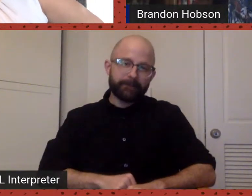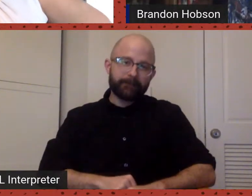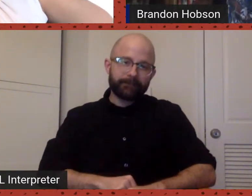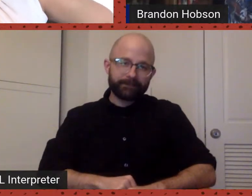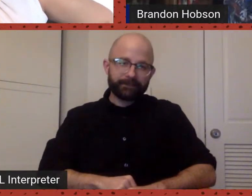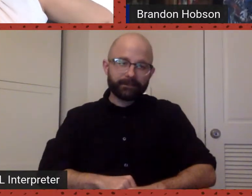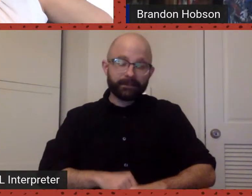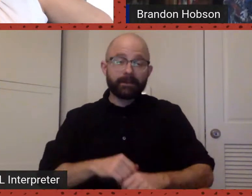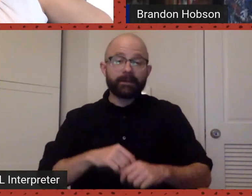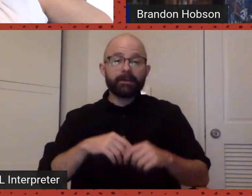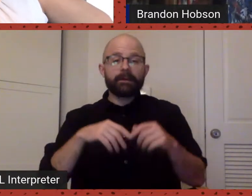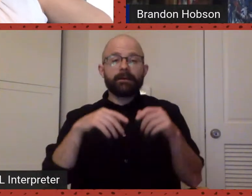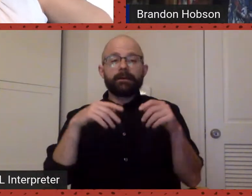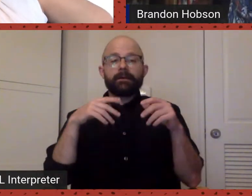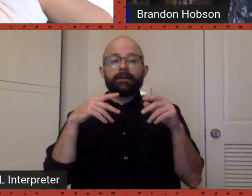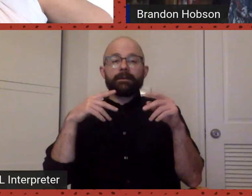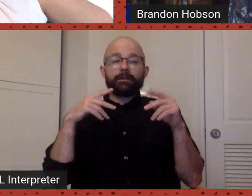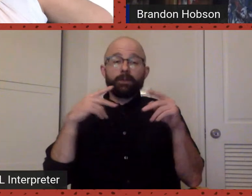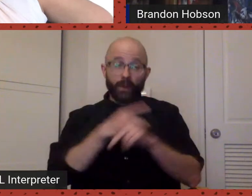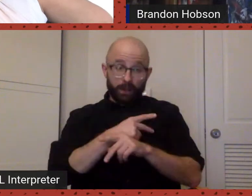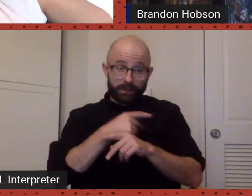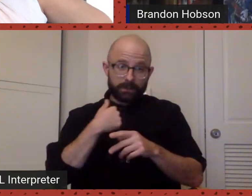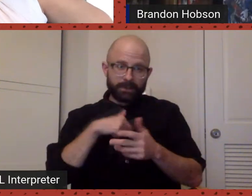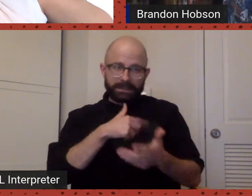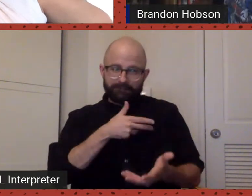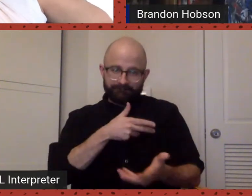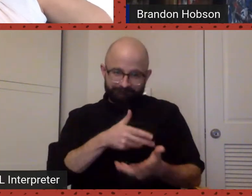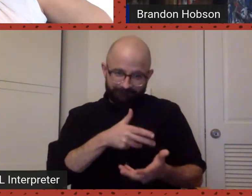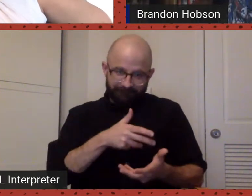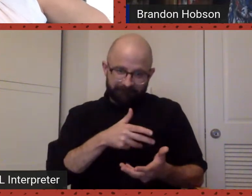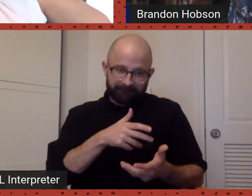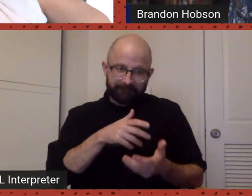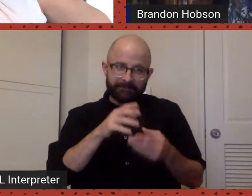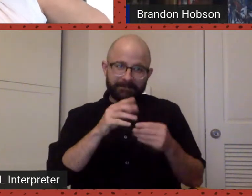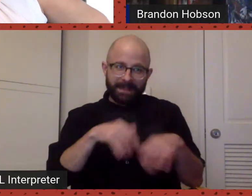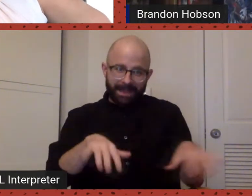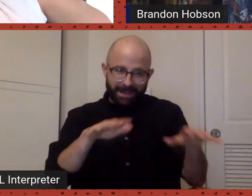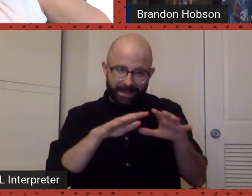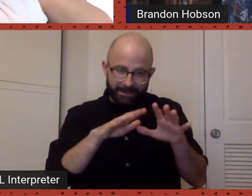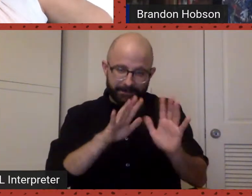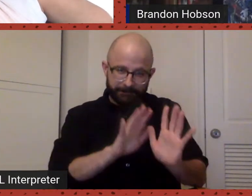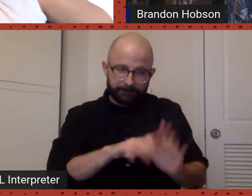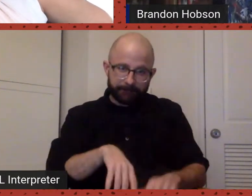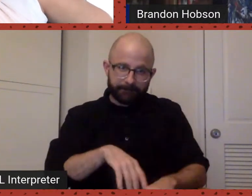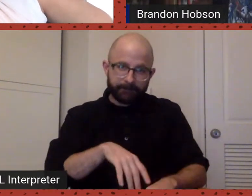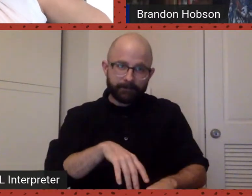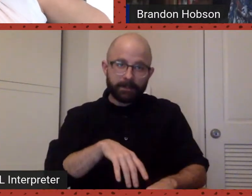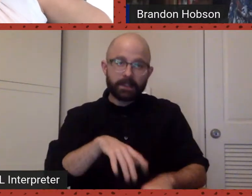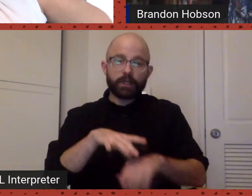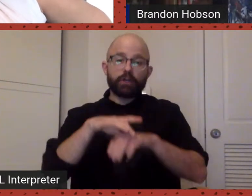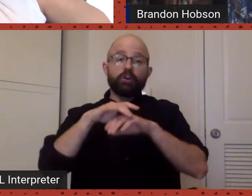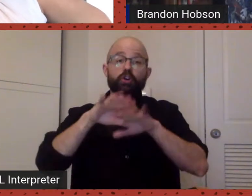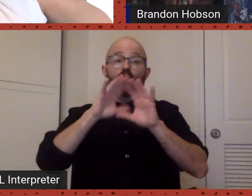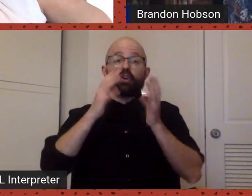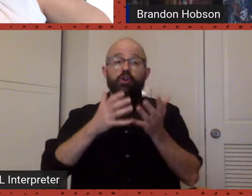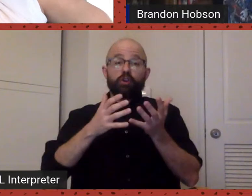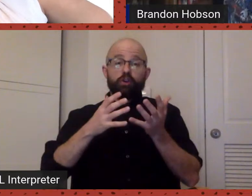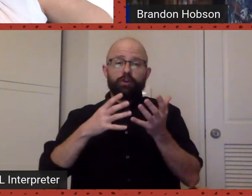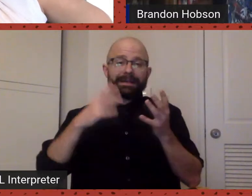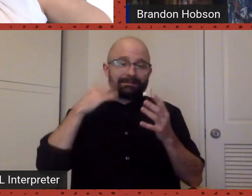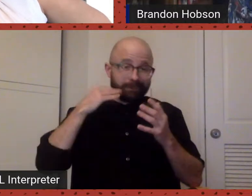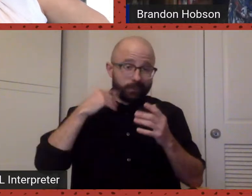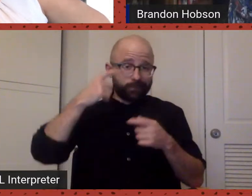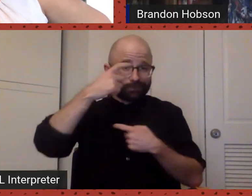the worse that we treat the land, right? The land, the earth handles trauma a lot